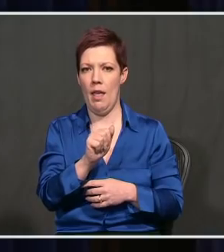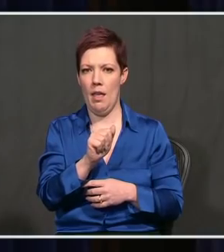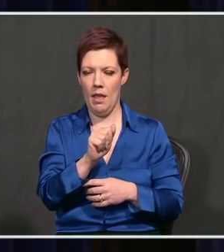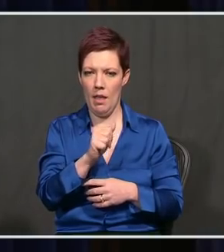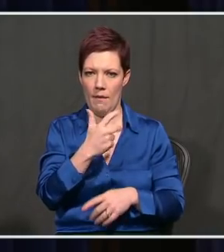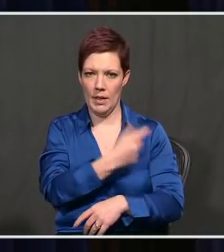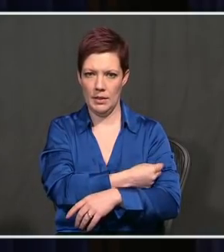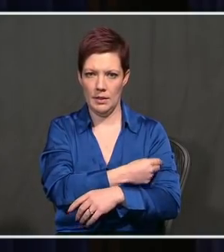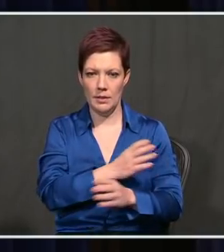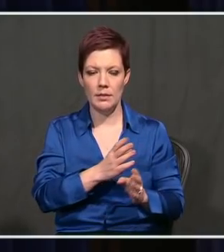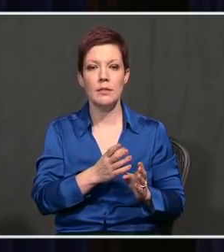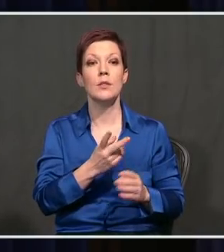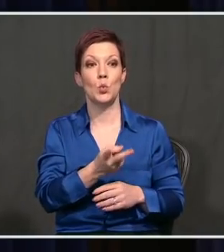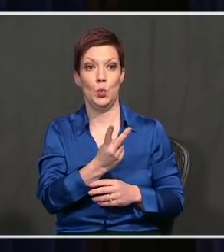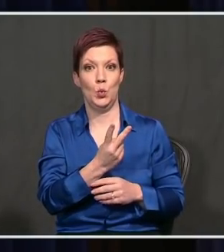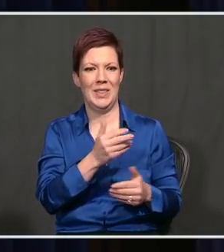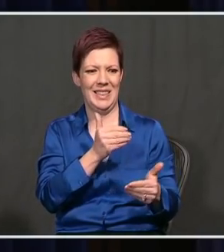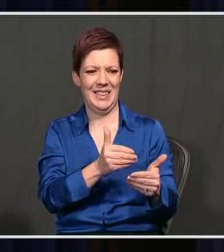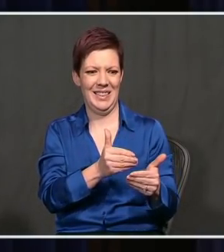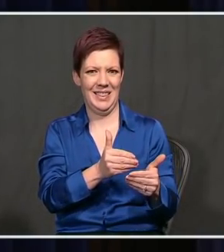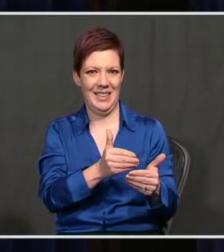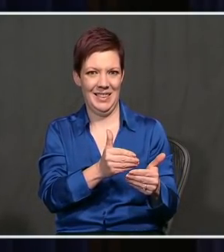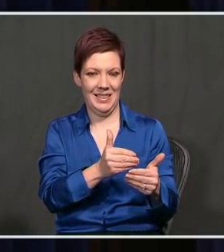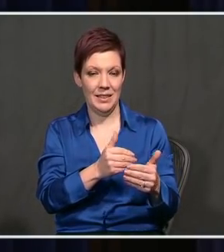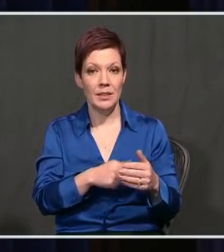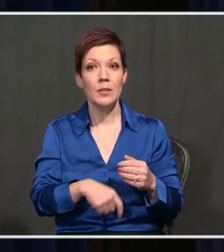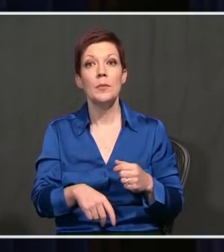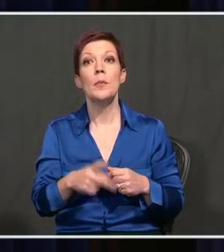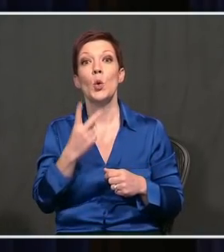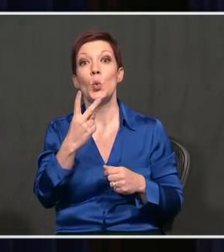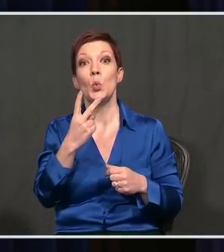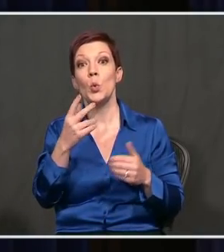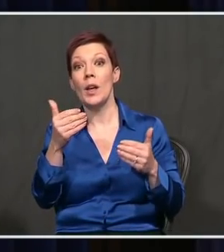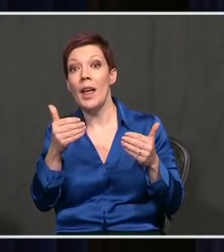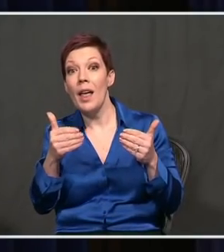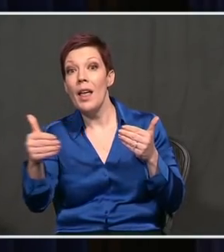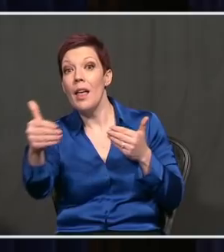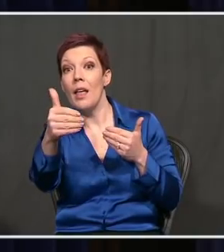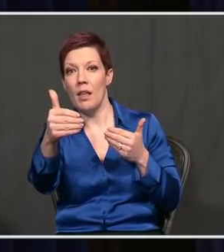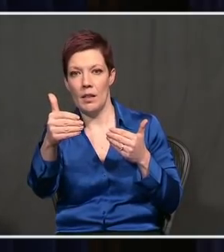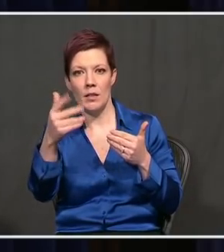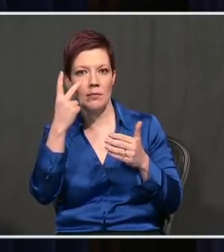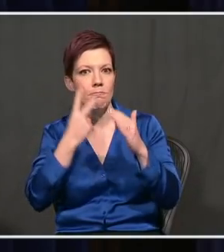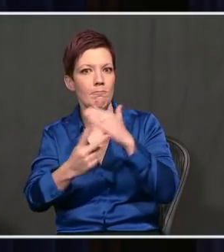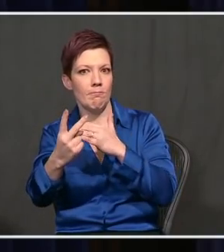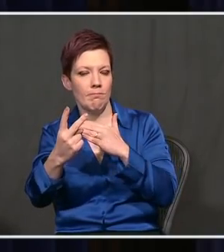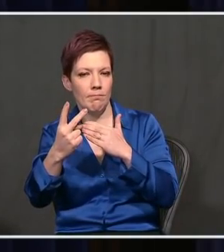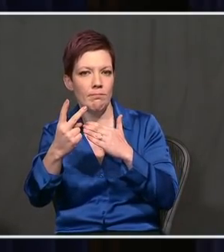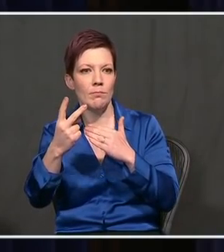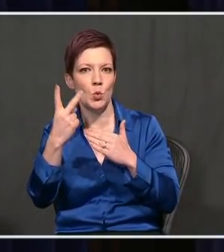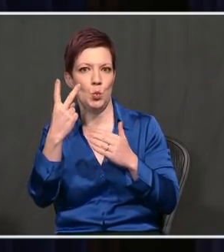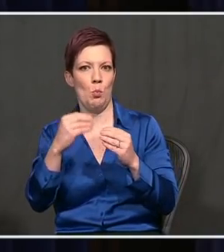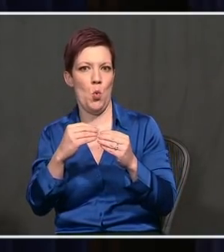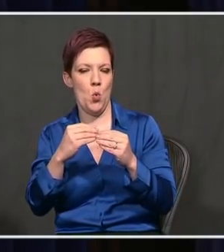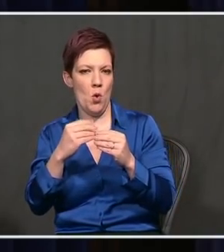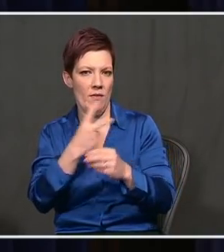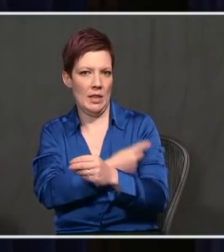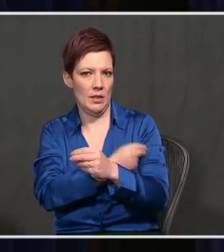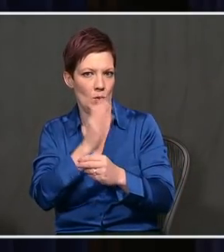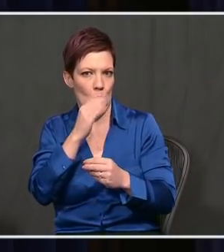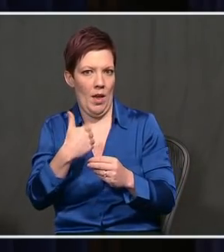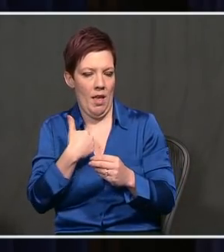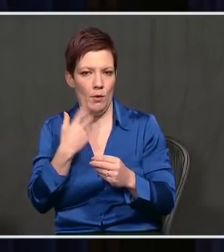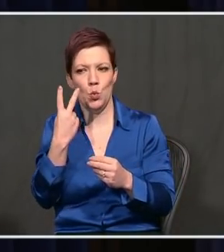by, and two to come. We plan to manufacture enough of these vaccines